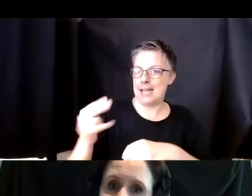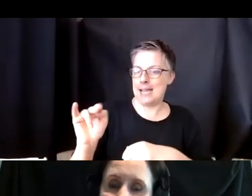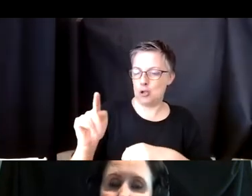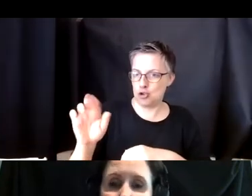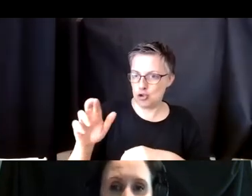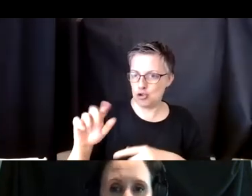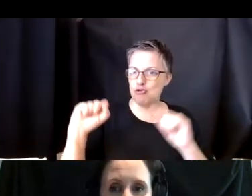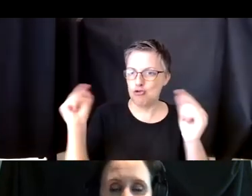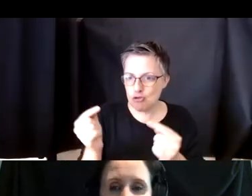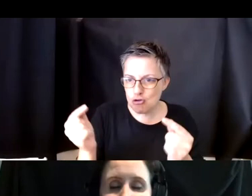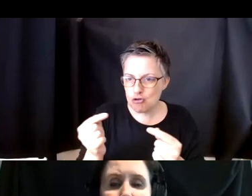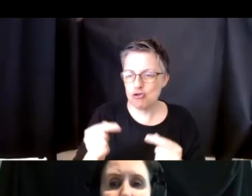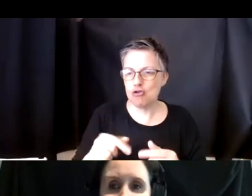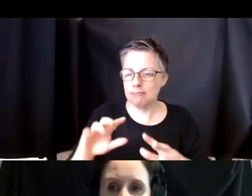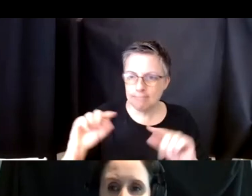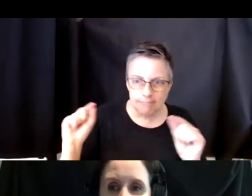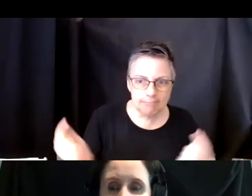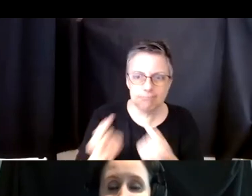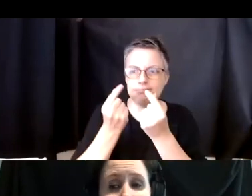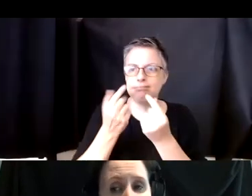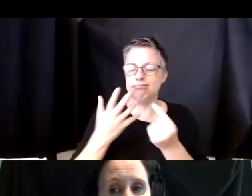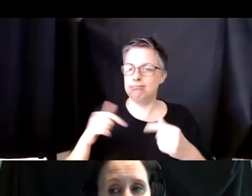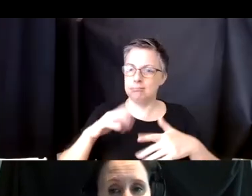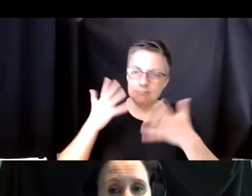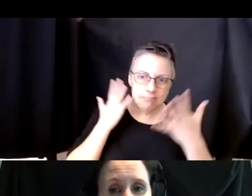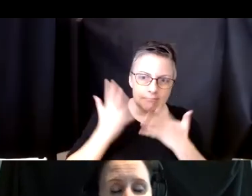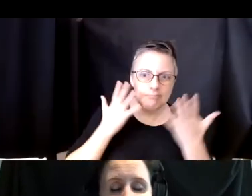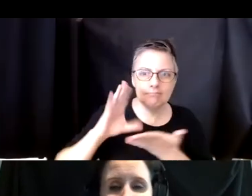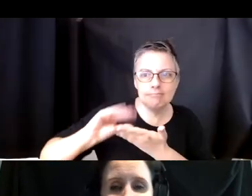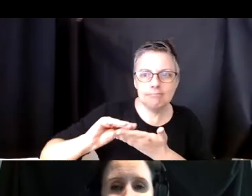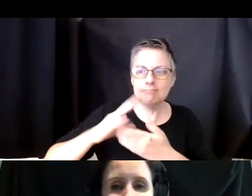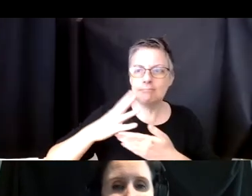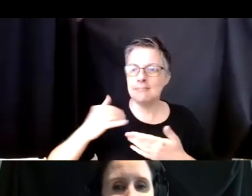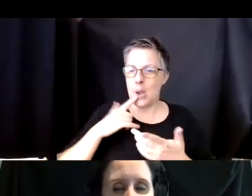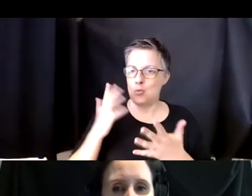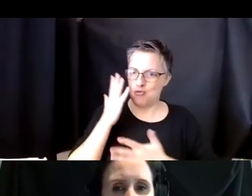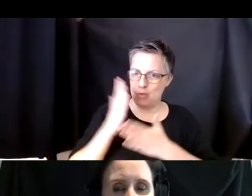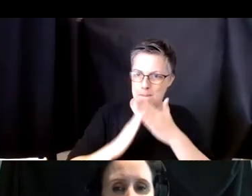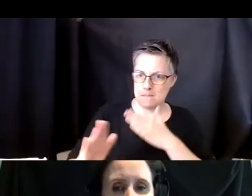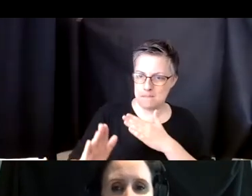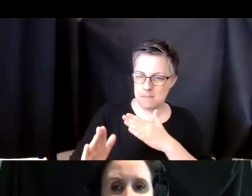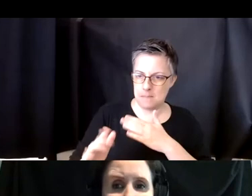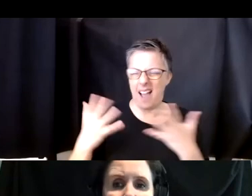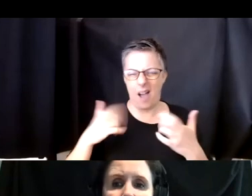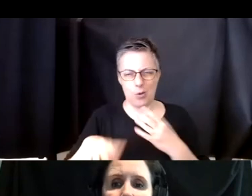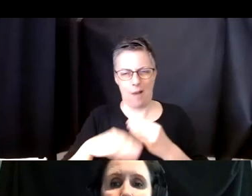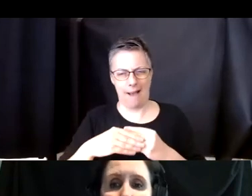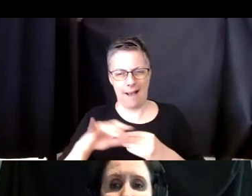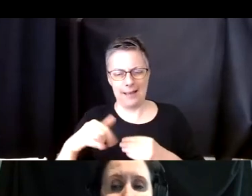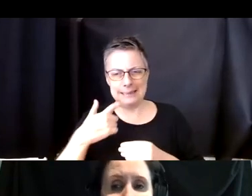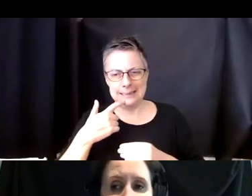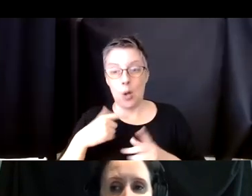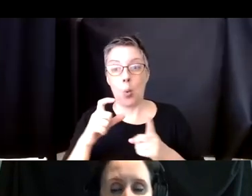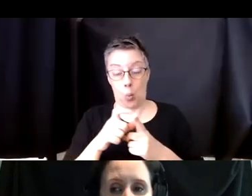hurt, to harm, to humiliate, and to humble. Kind of want to add to that says